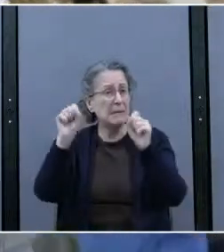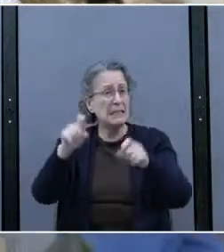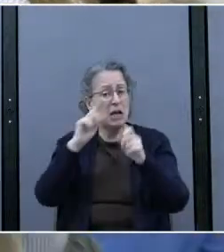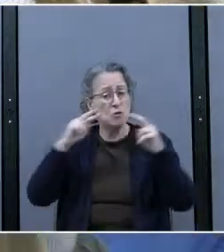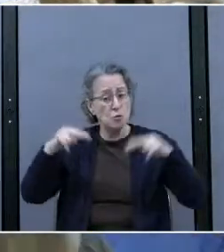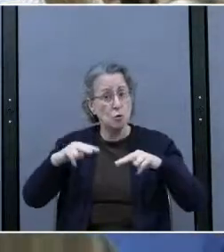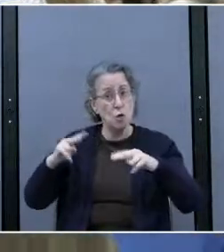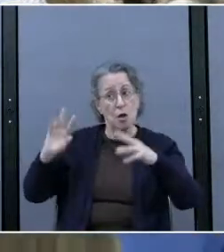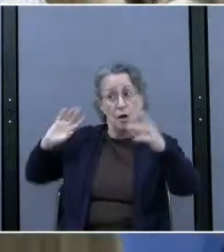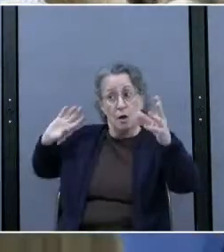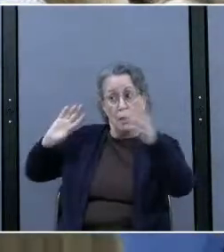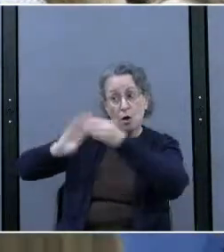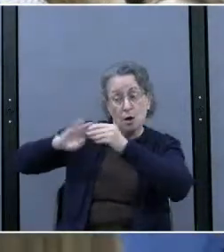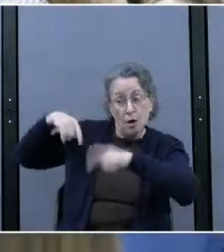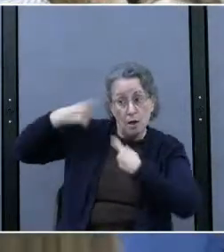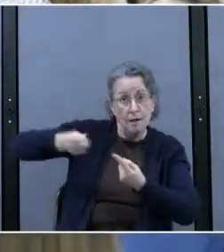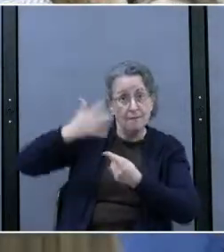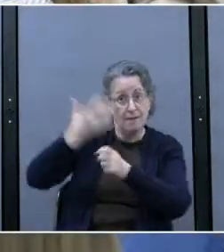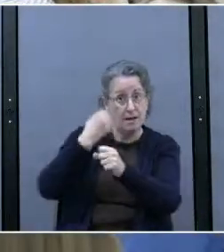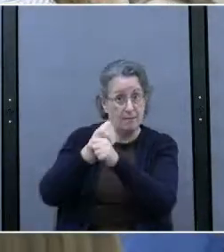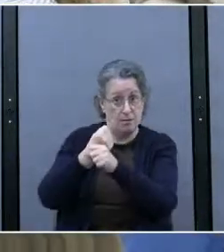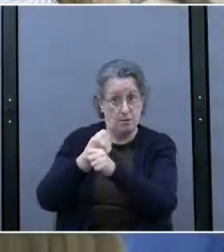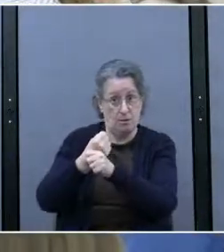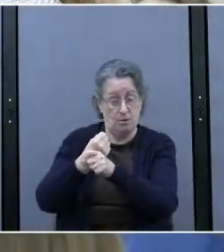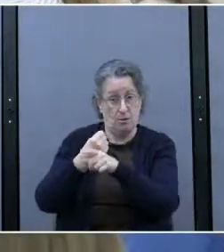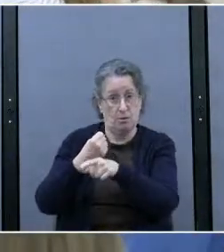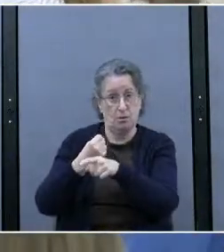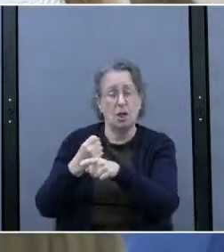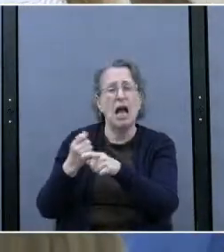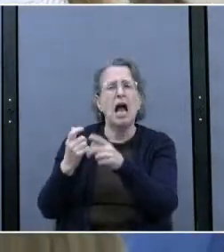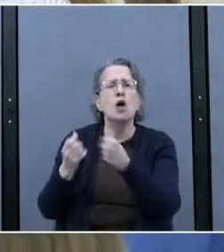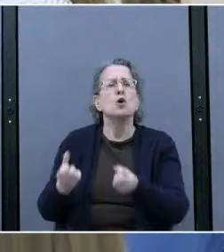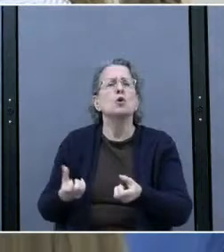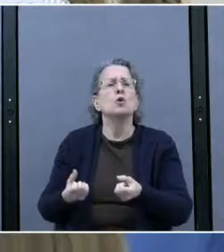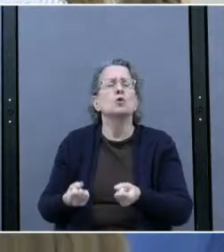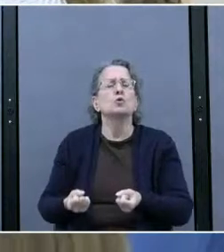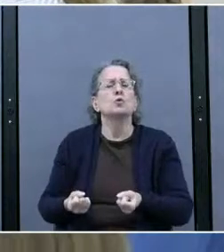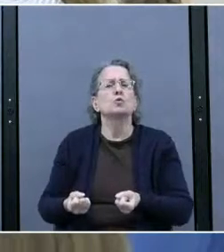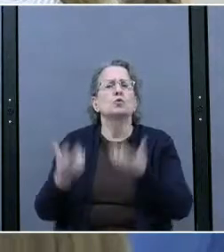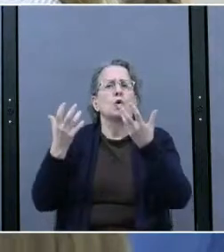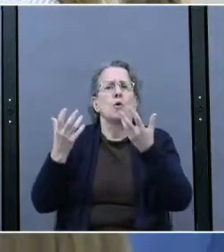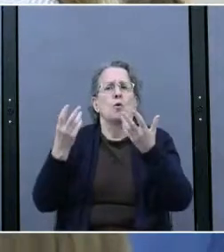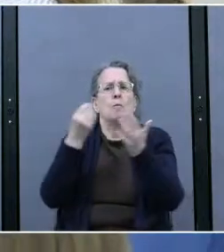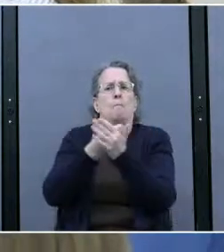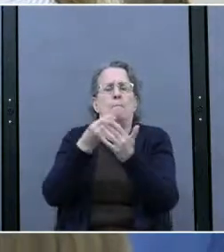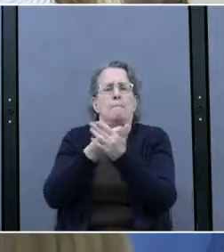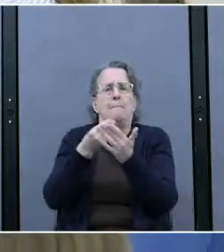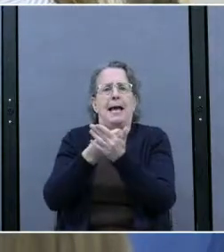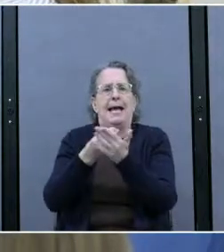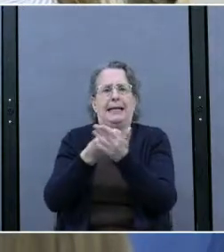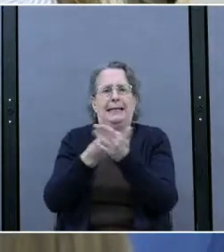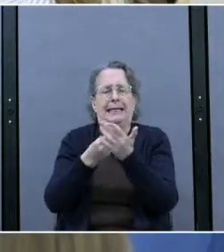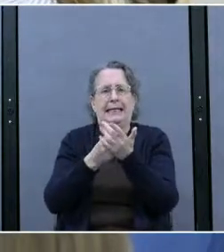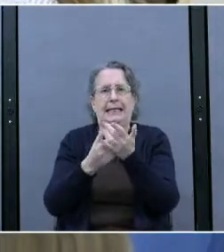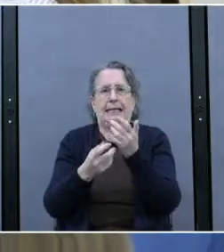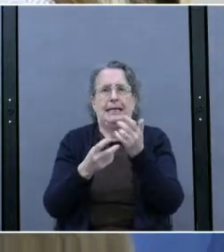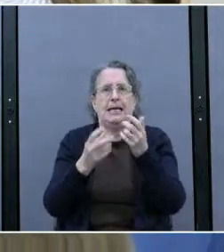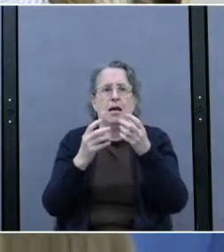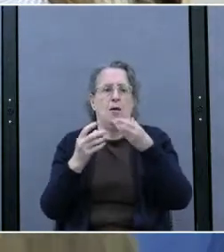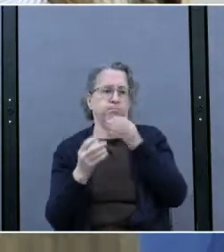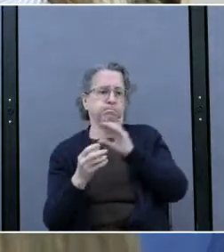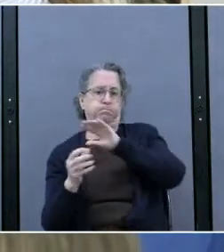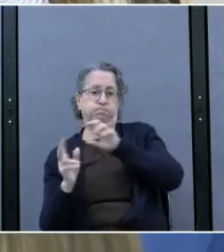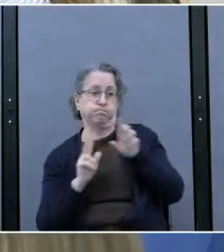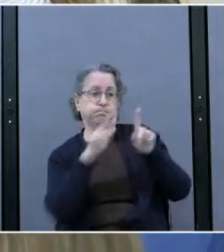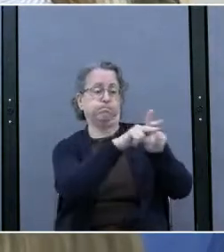years, how much money that was unfilled staff positions has gone to into the unassigned